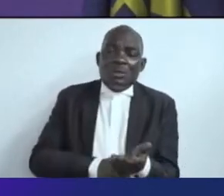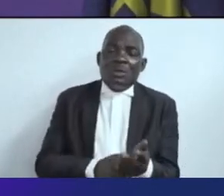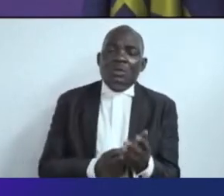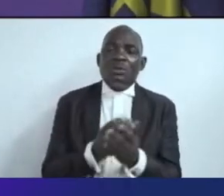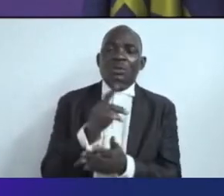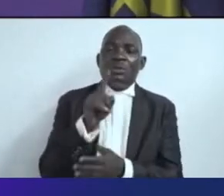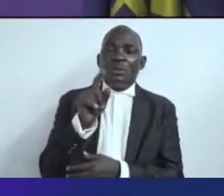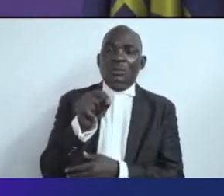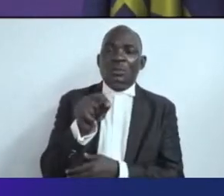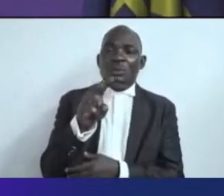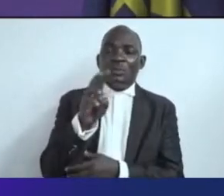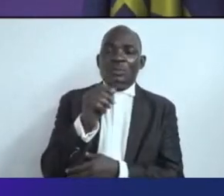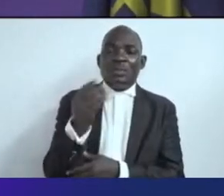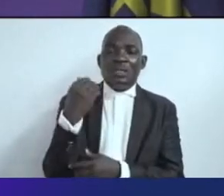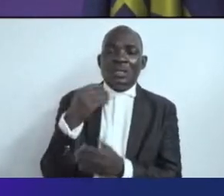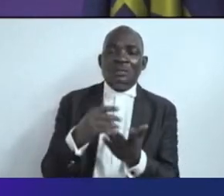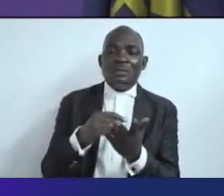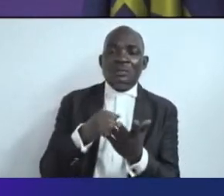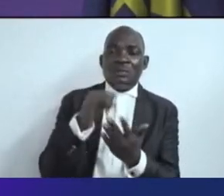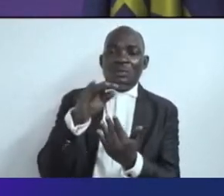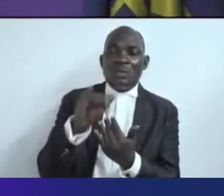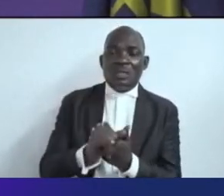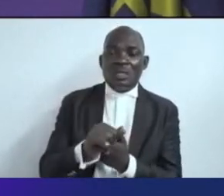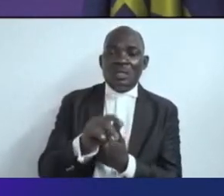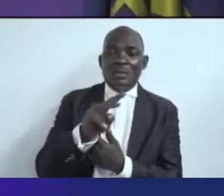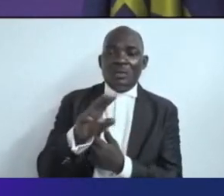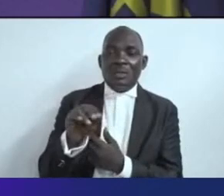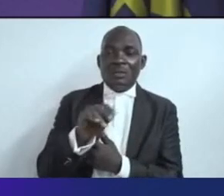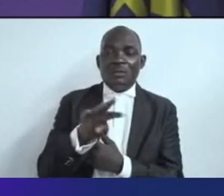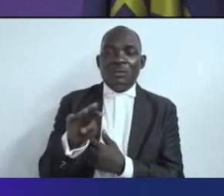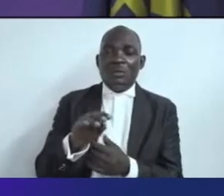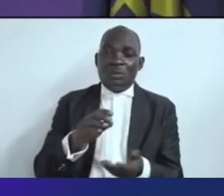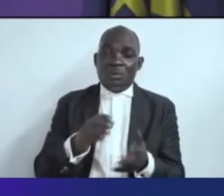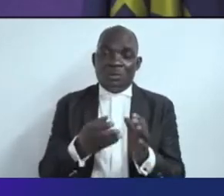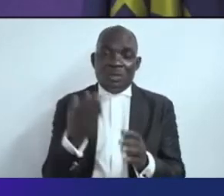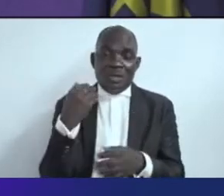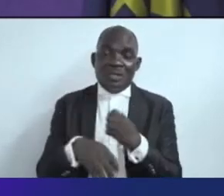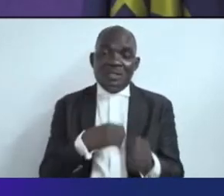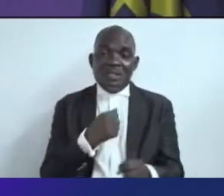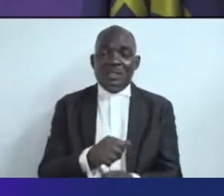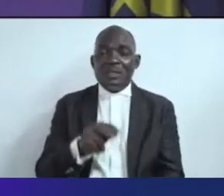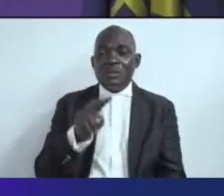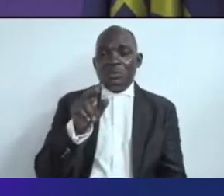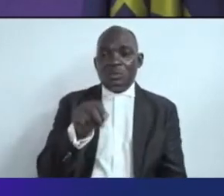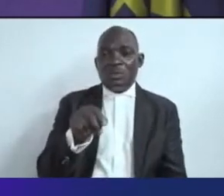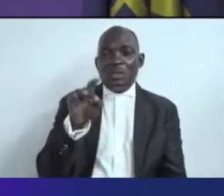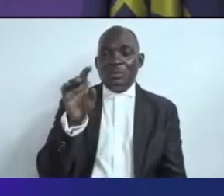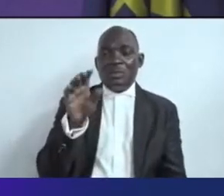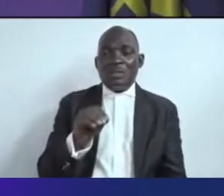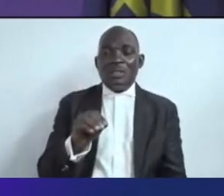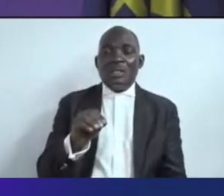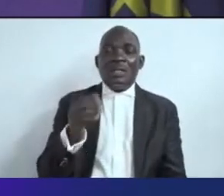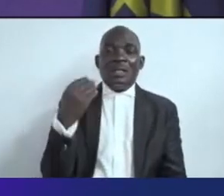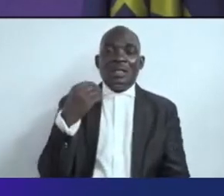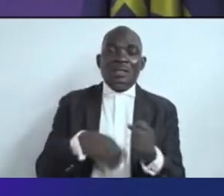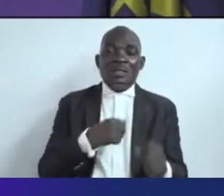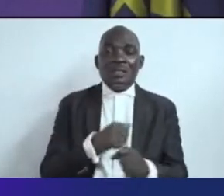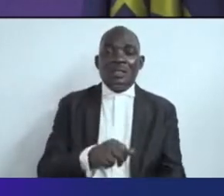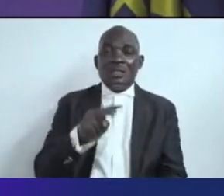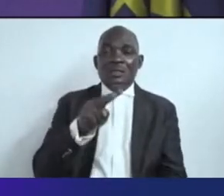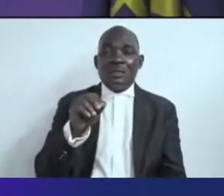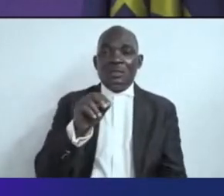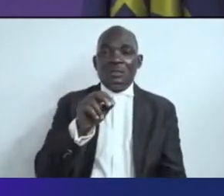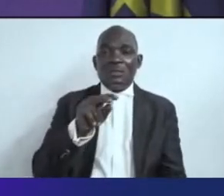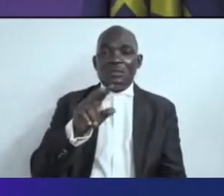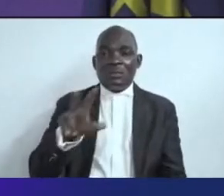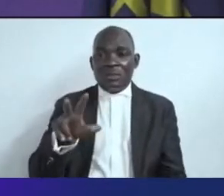1.6% in July 2024 compared to a contraction of 2.8% for the corresponding period of